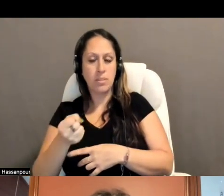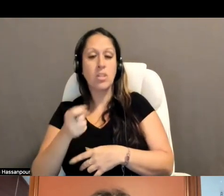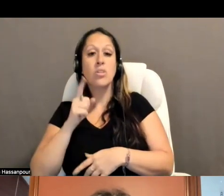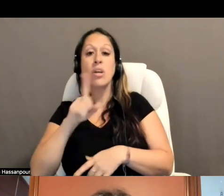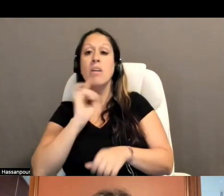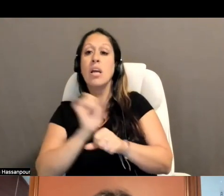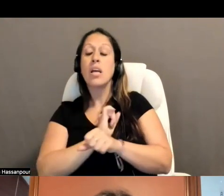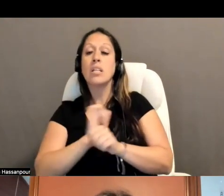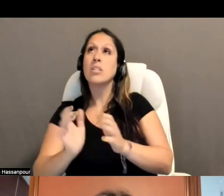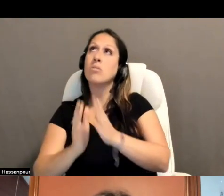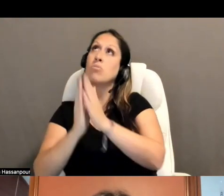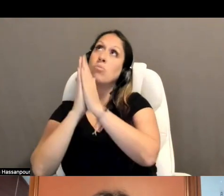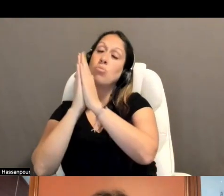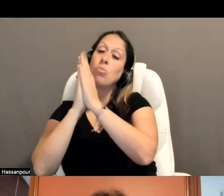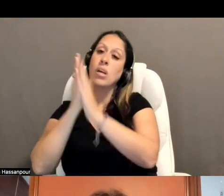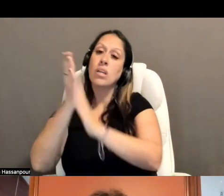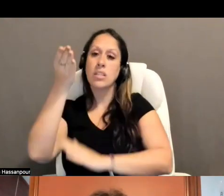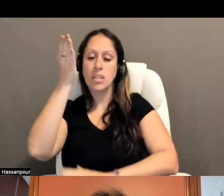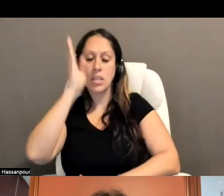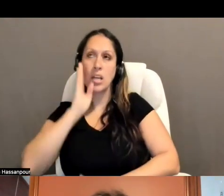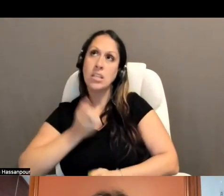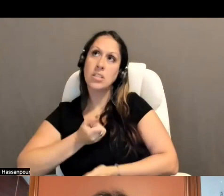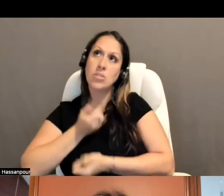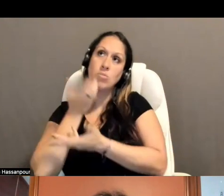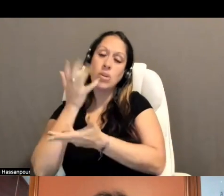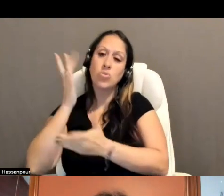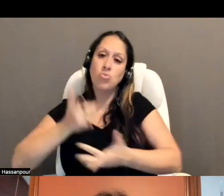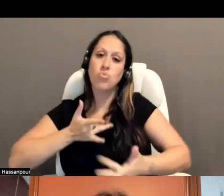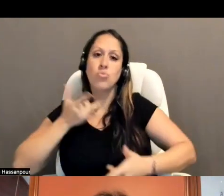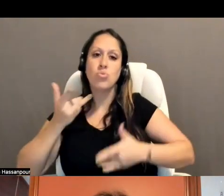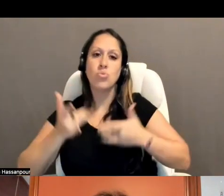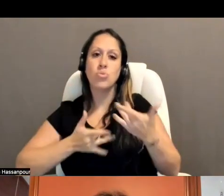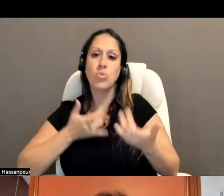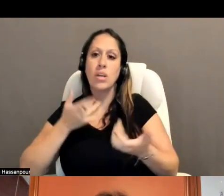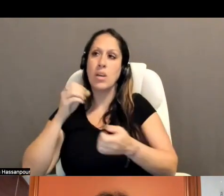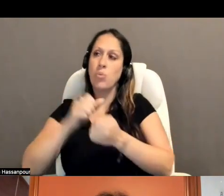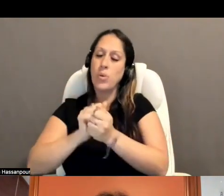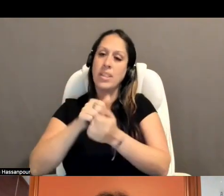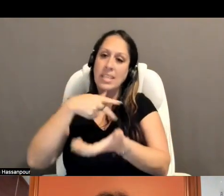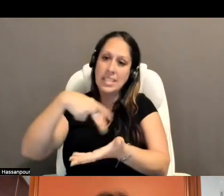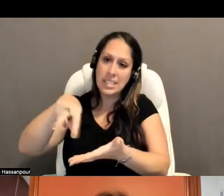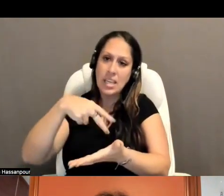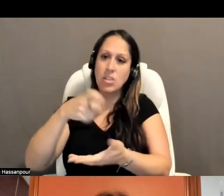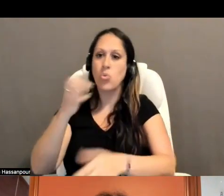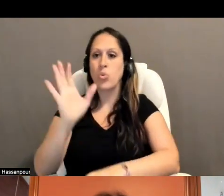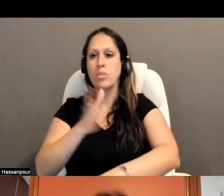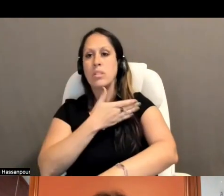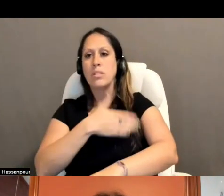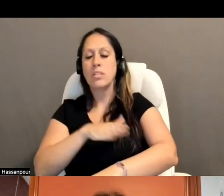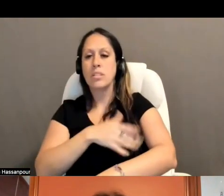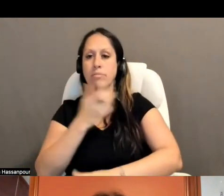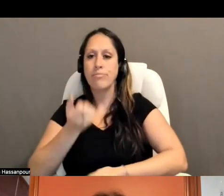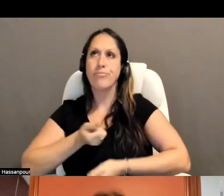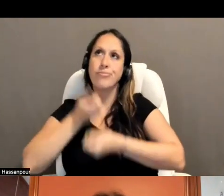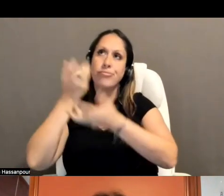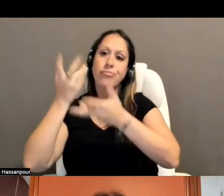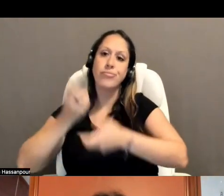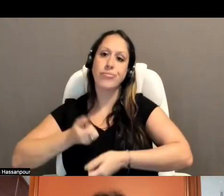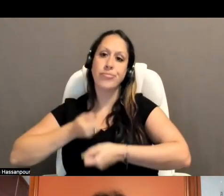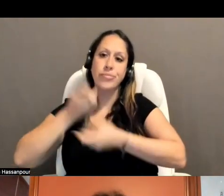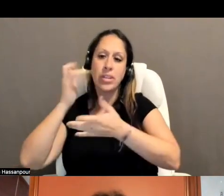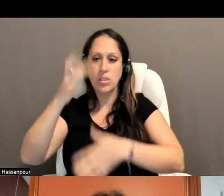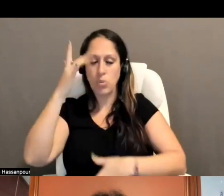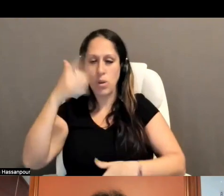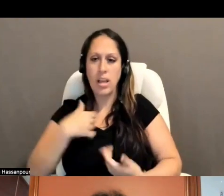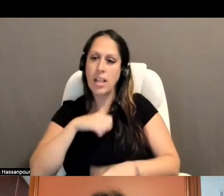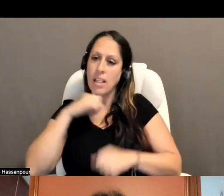actually praying to God by expressing your joy in dancing or singing. And that's why I love it so